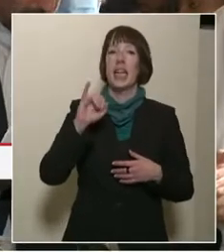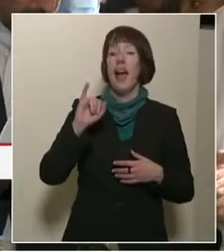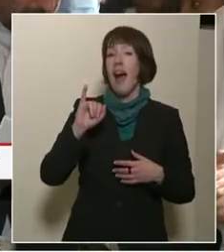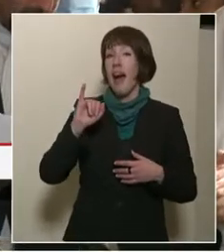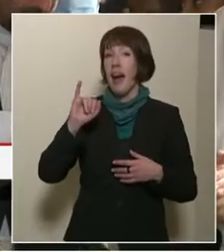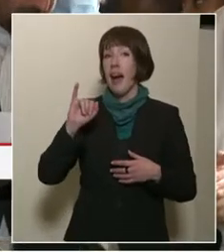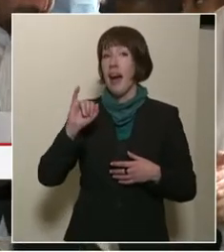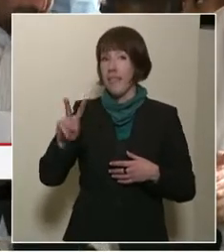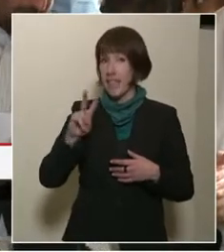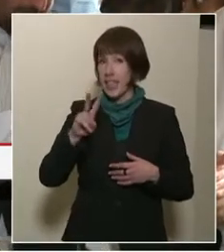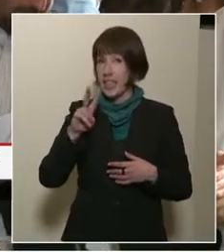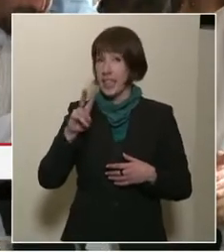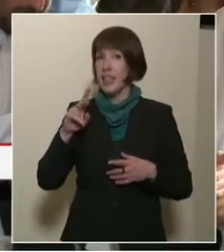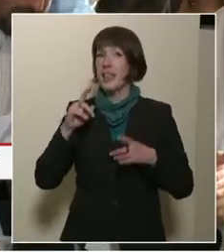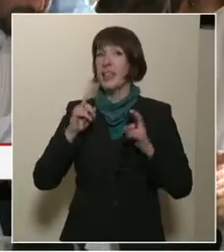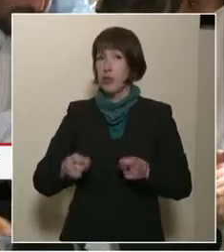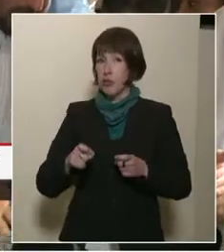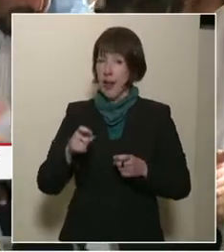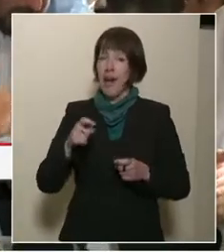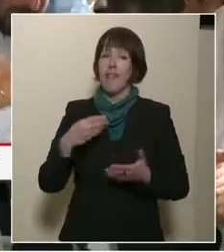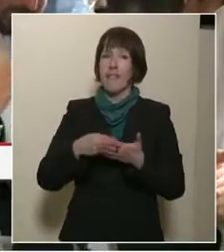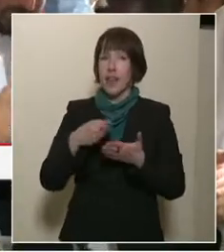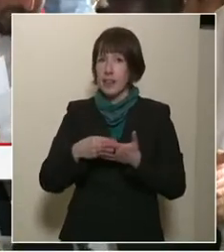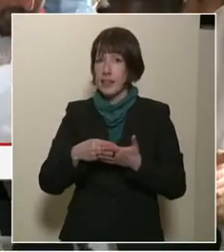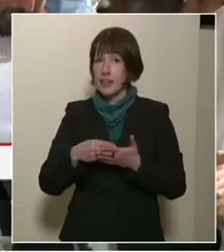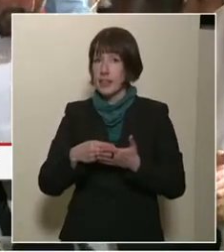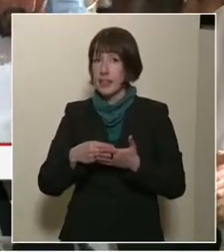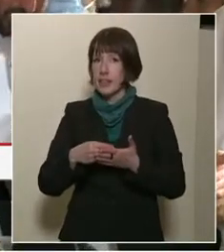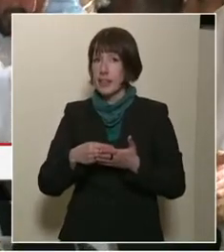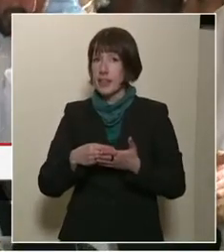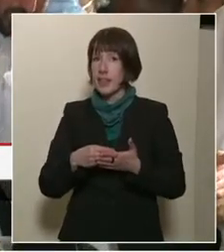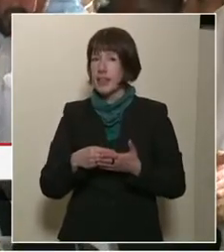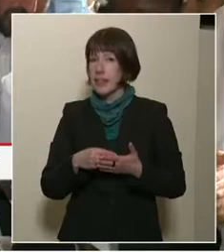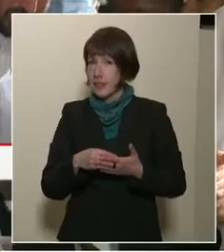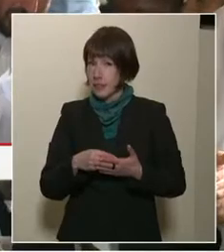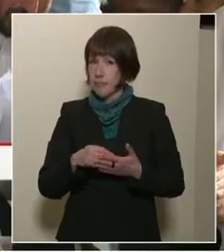grant funds, they come from fines from people that didn't quite make their spend, y'all,